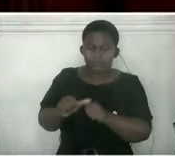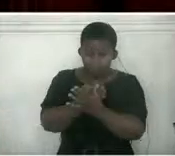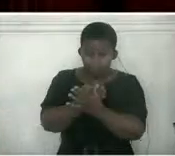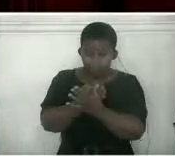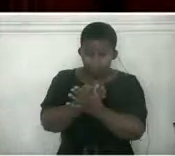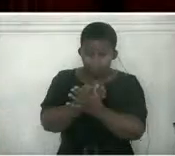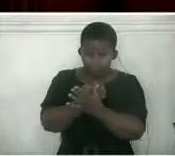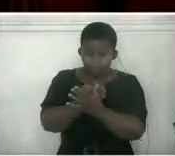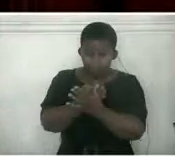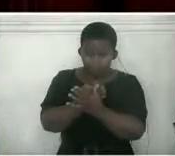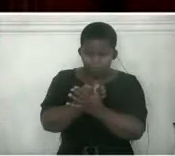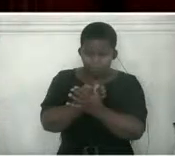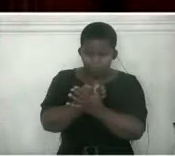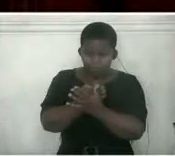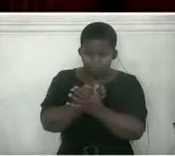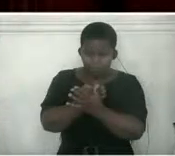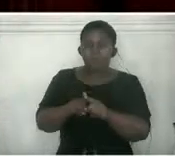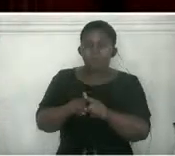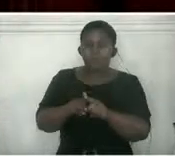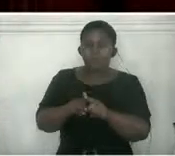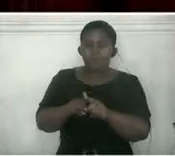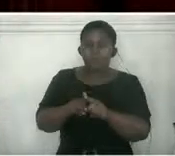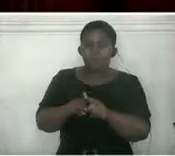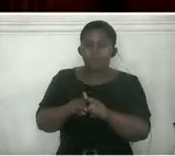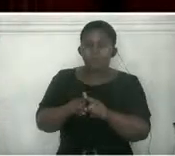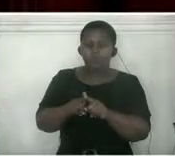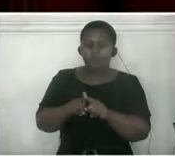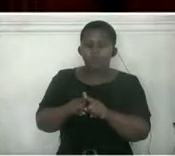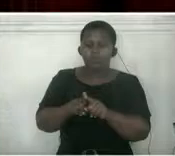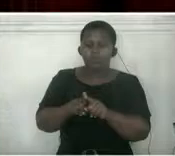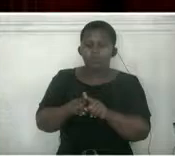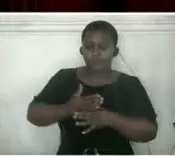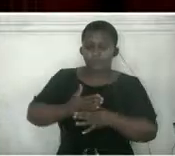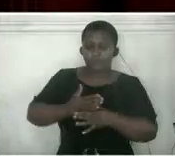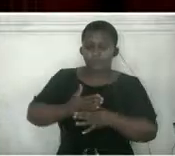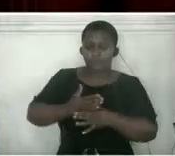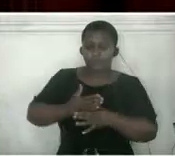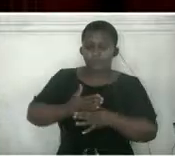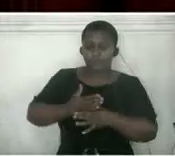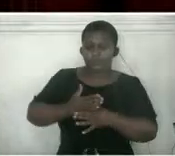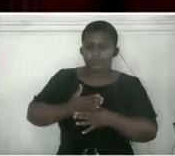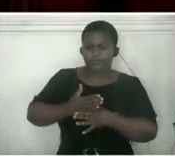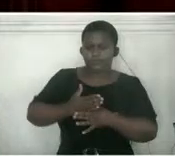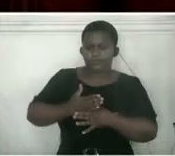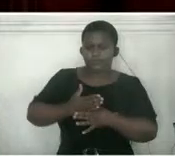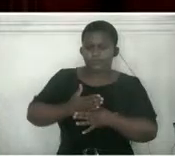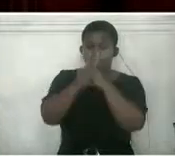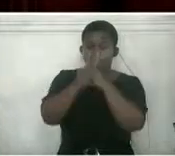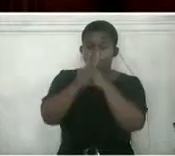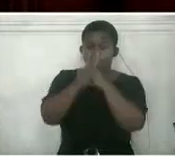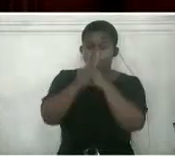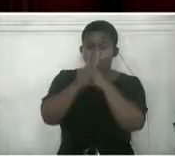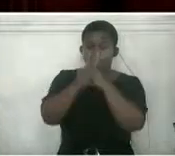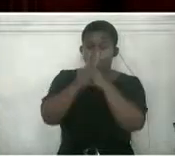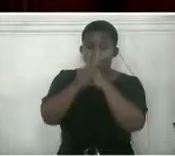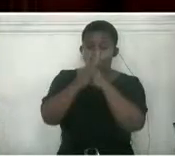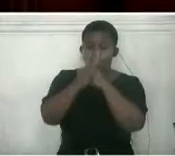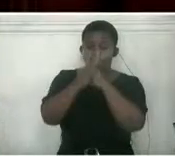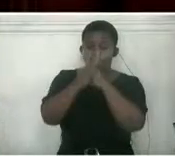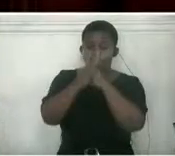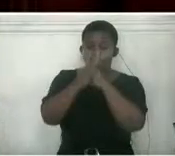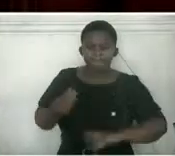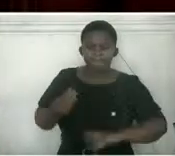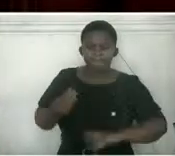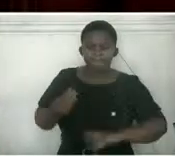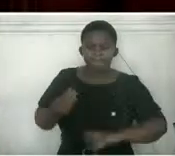economic recovery and create jobs. We are a nation united by our diversity,